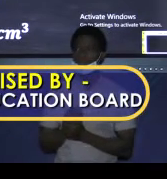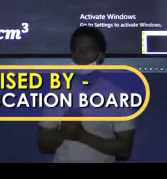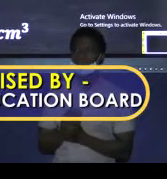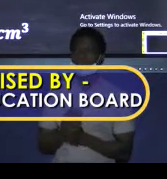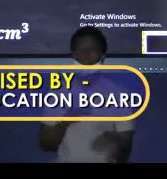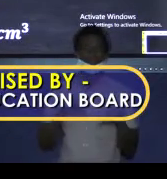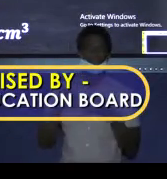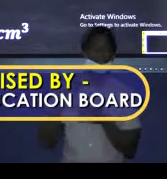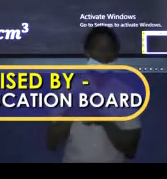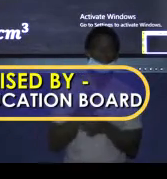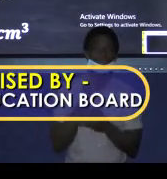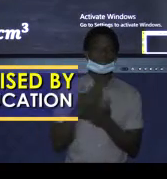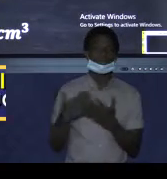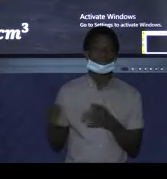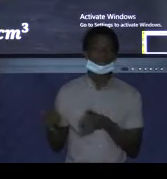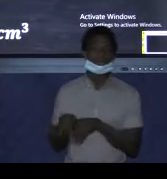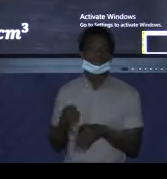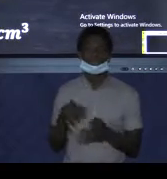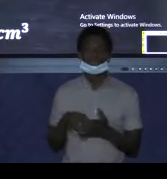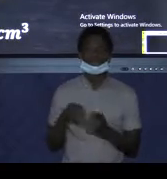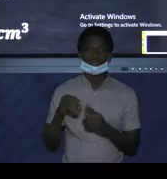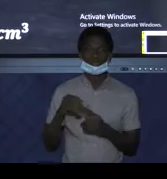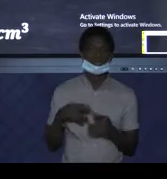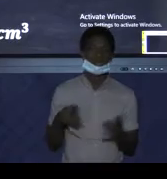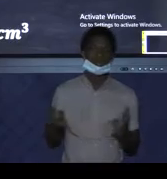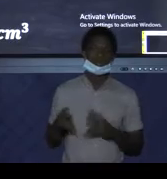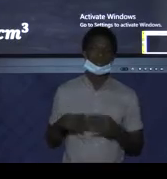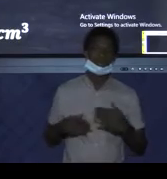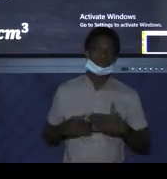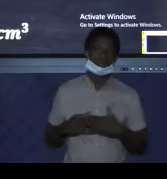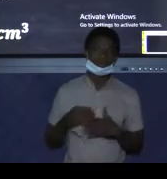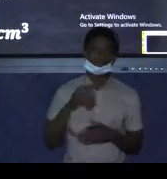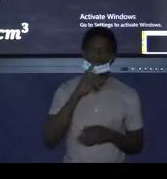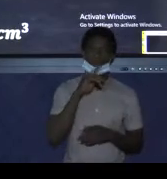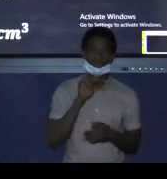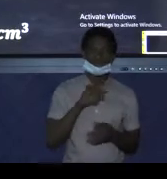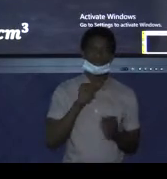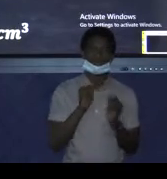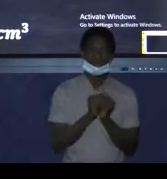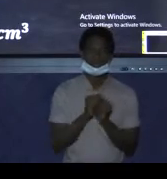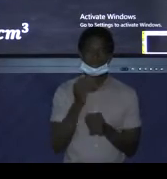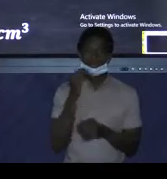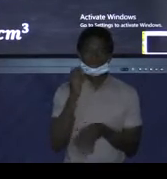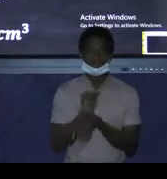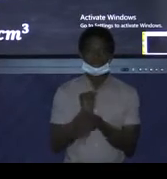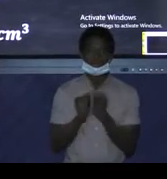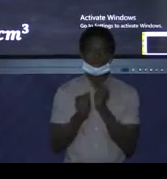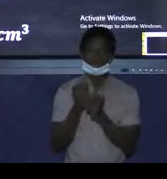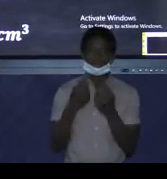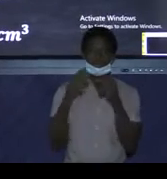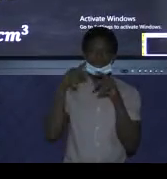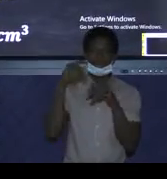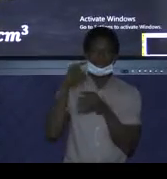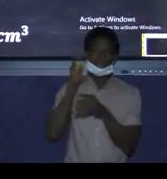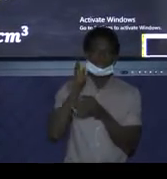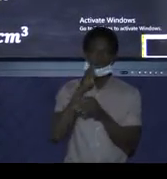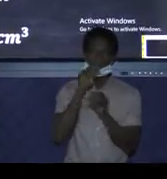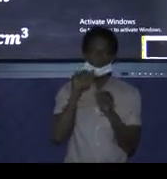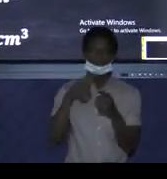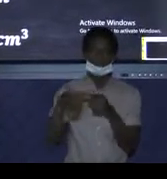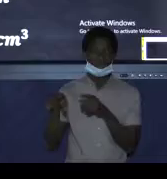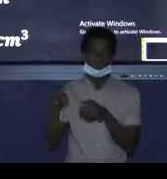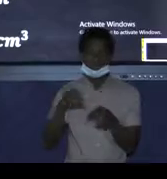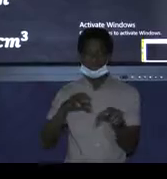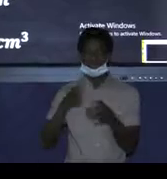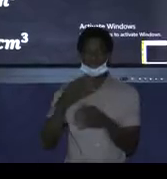905.17 centimeter cubes. Did you get something like this or something very close to this? Well, I'm sure that with the assignment which is coming up, you'll be able